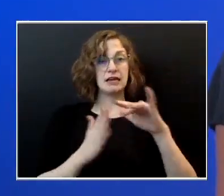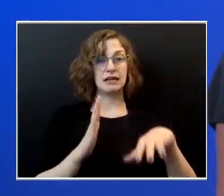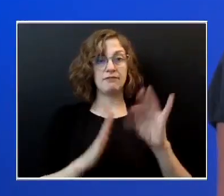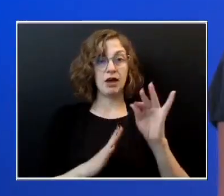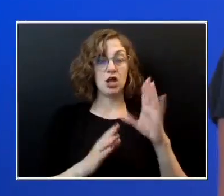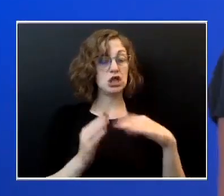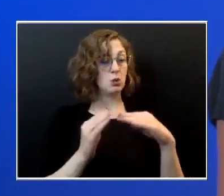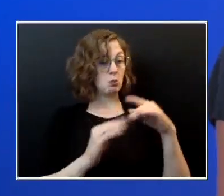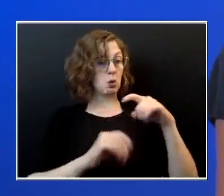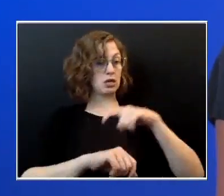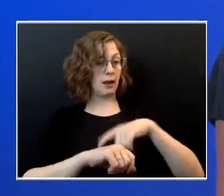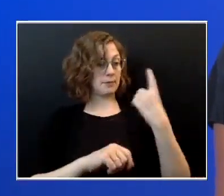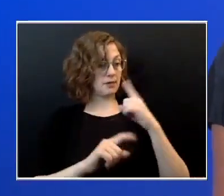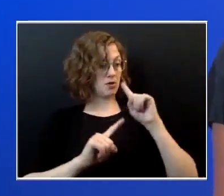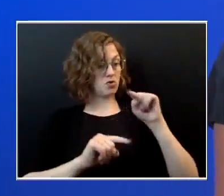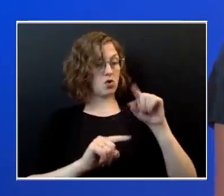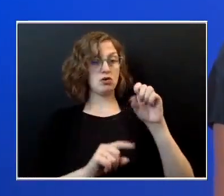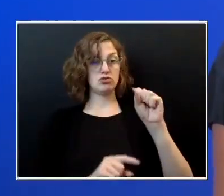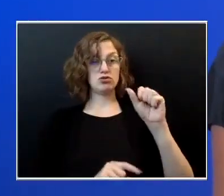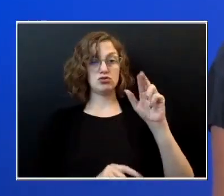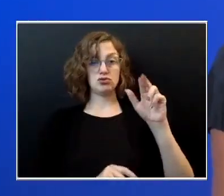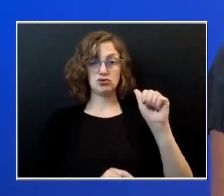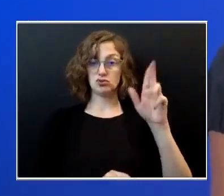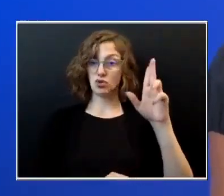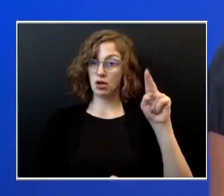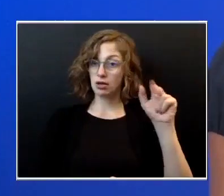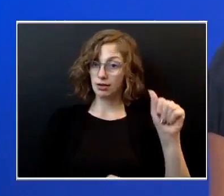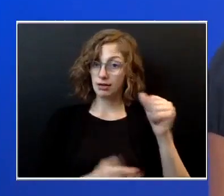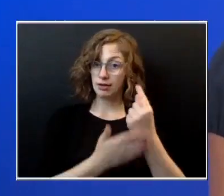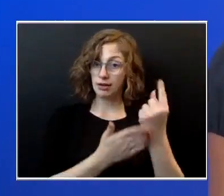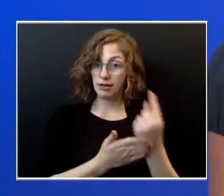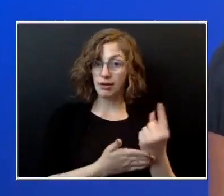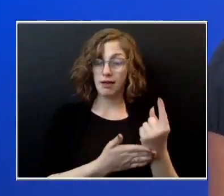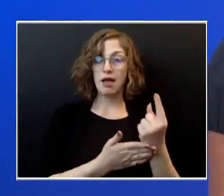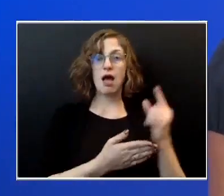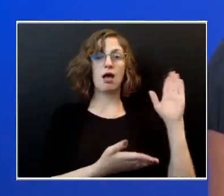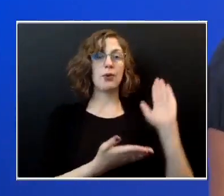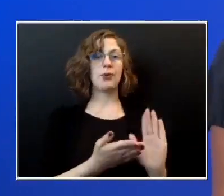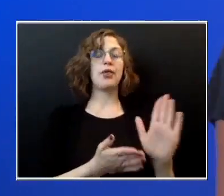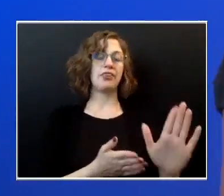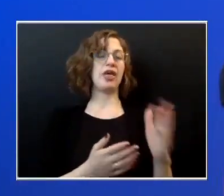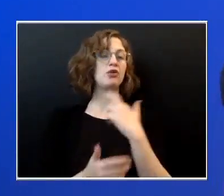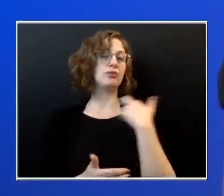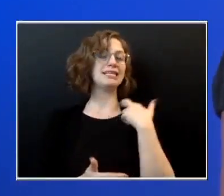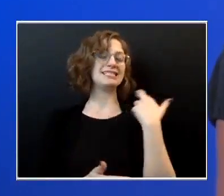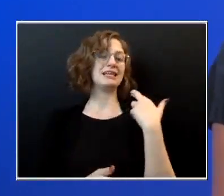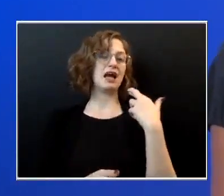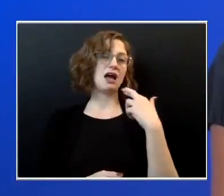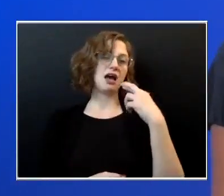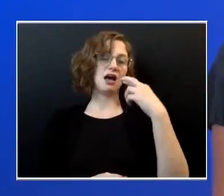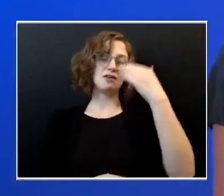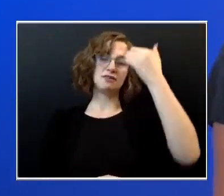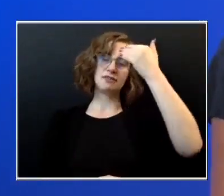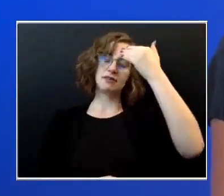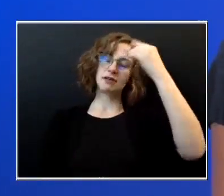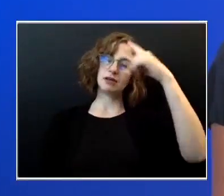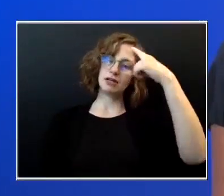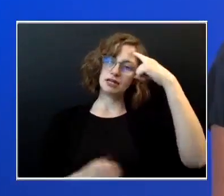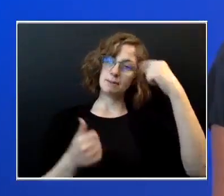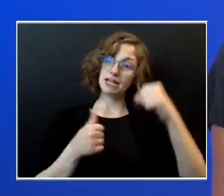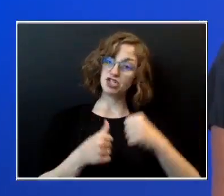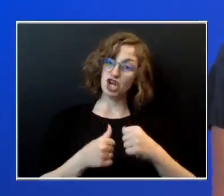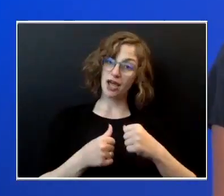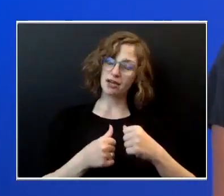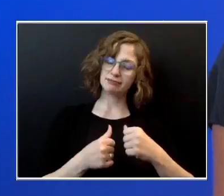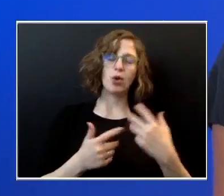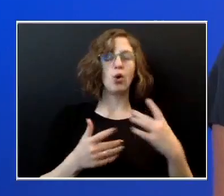had per week was associated with a lower risk of dementia in those individuals, for example. And that's some information that really helped propel us